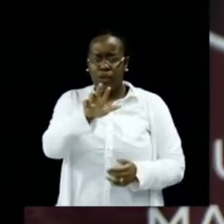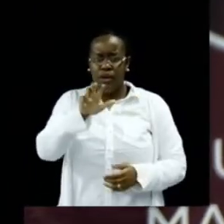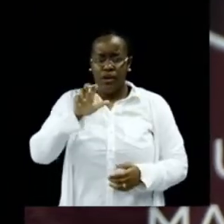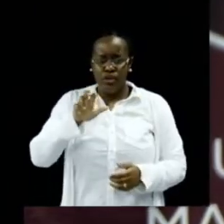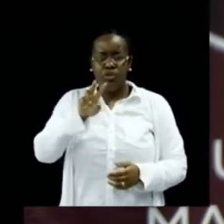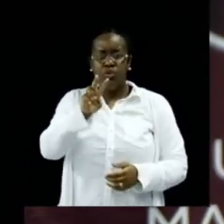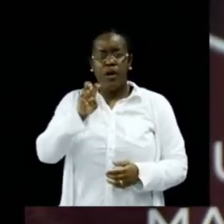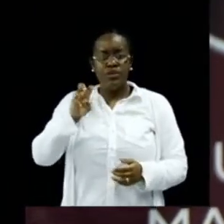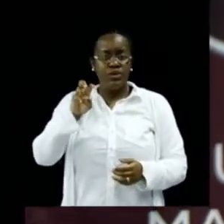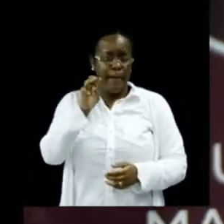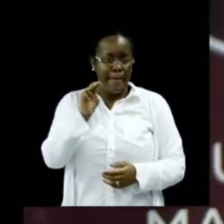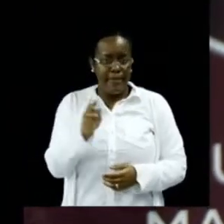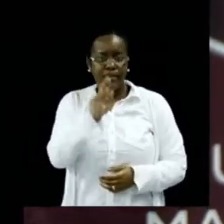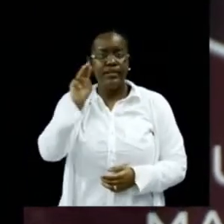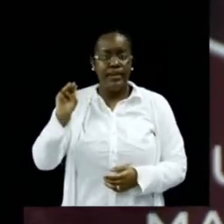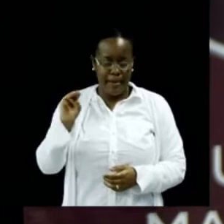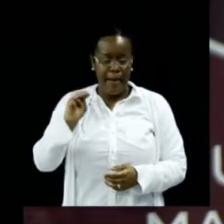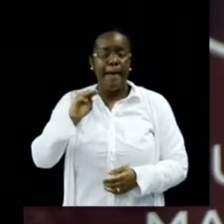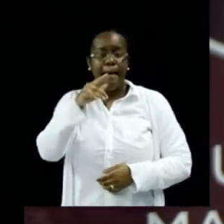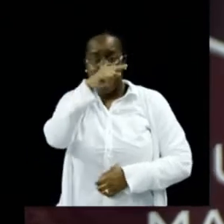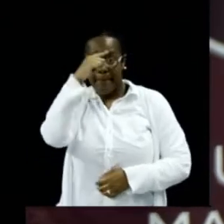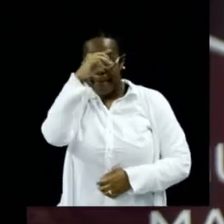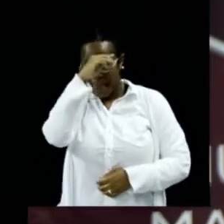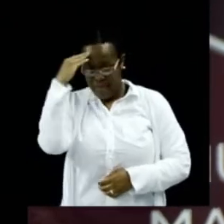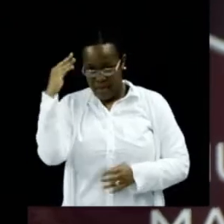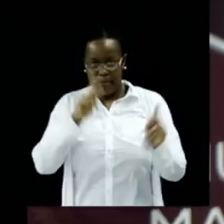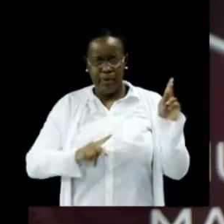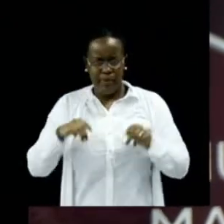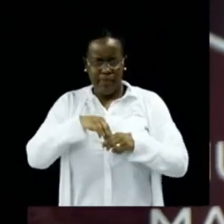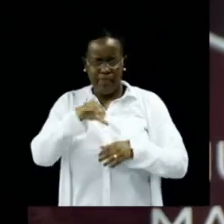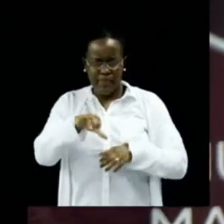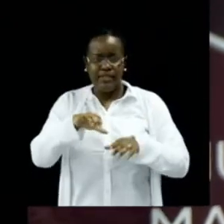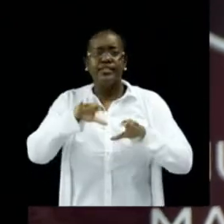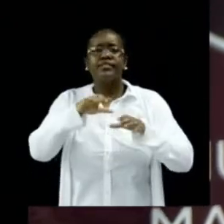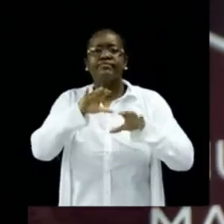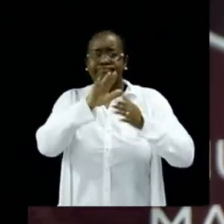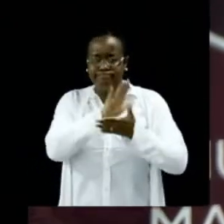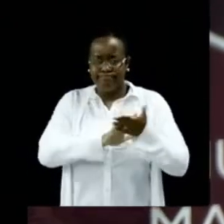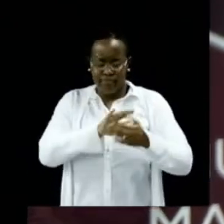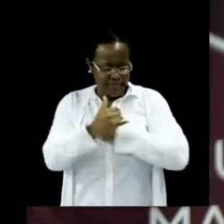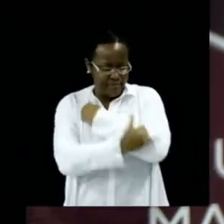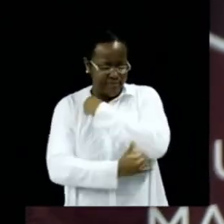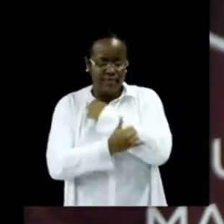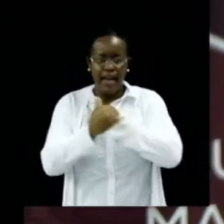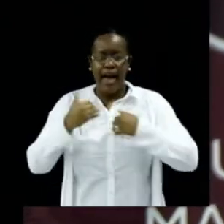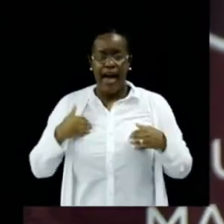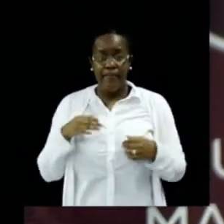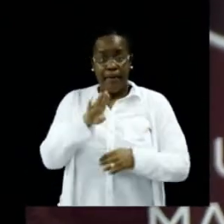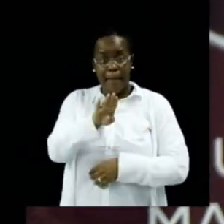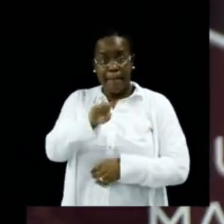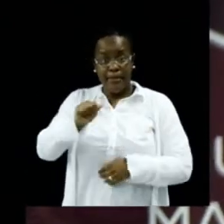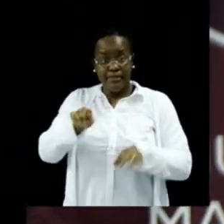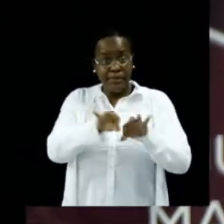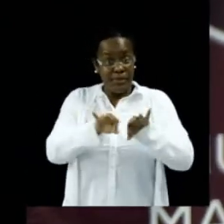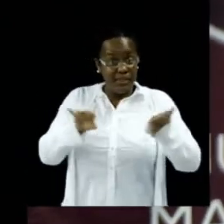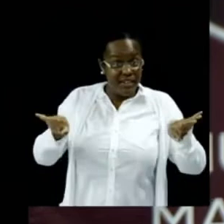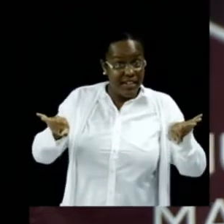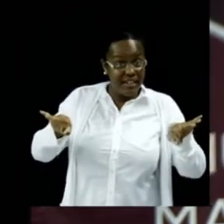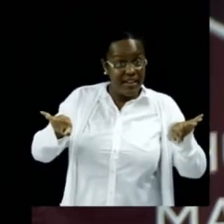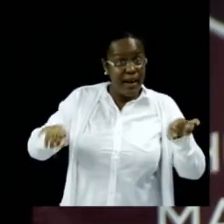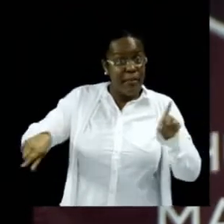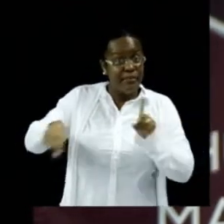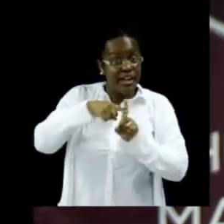3,215,000 Blacks in this country who have a bachelor's degree, and there are an